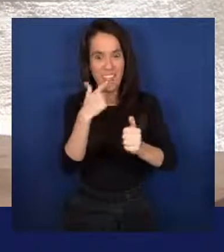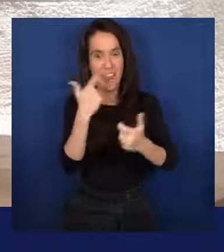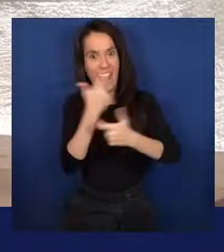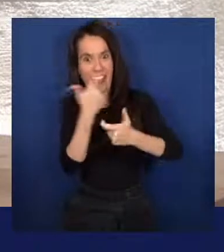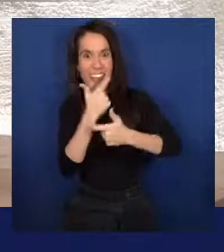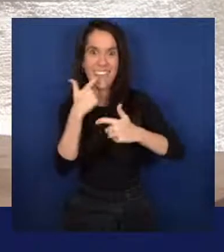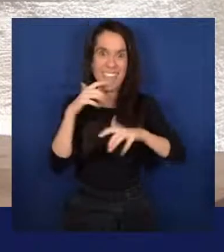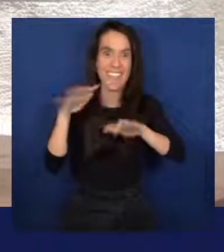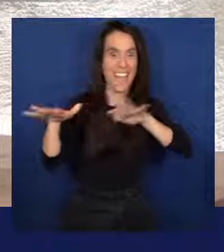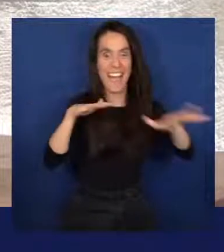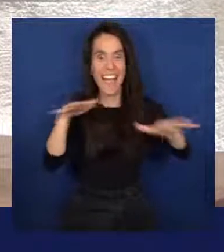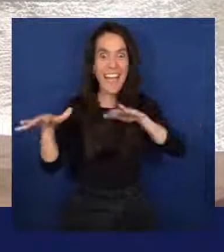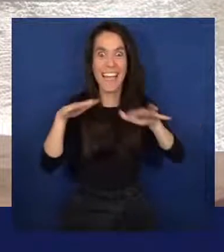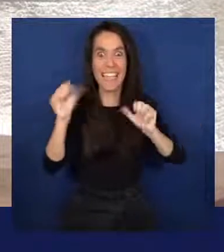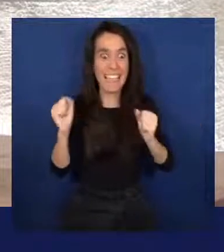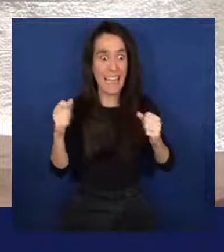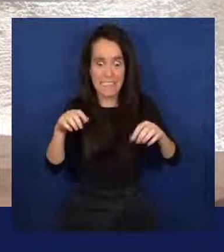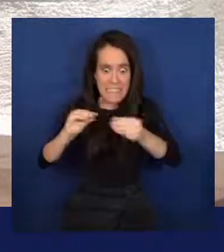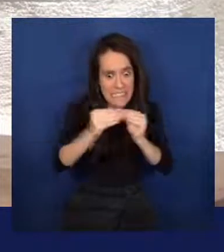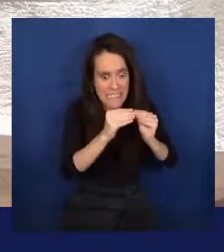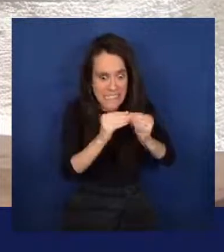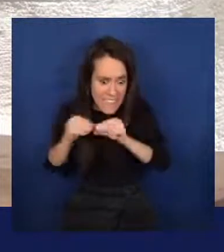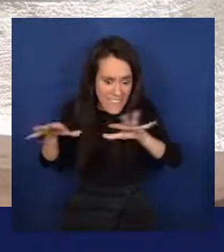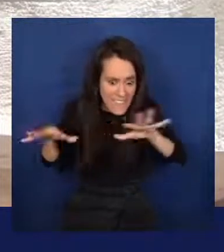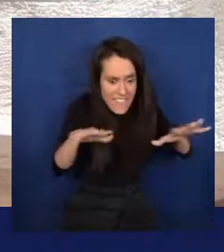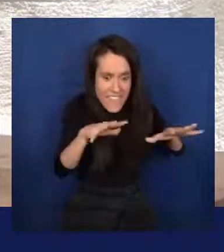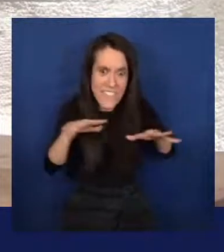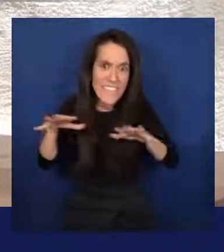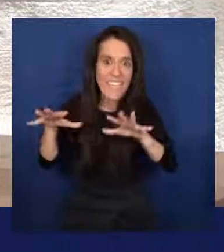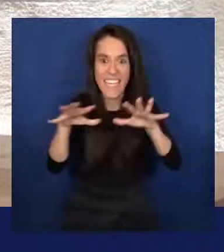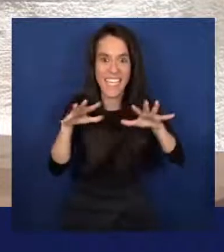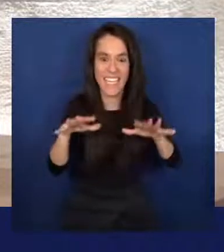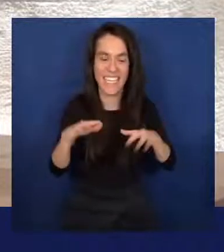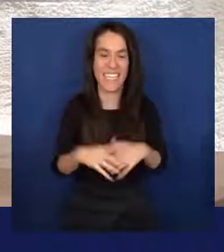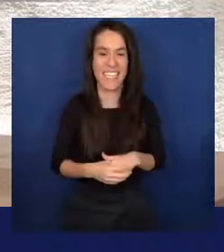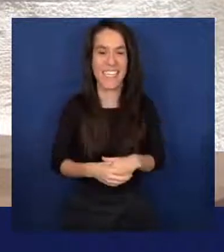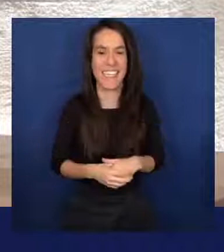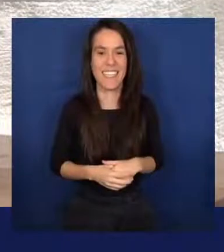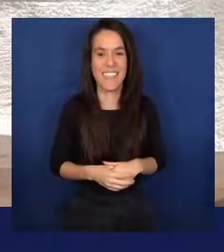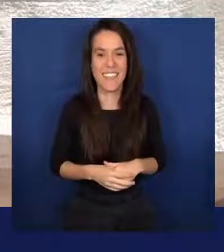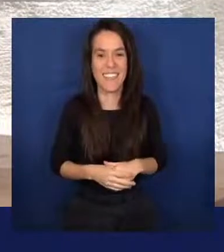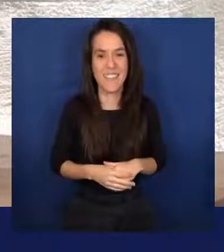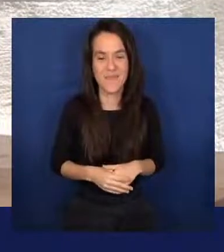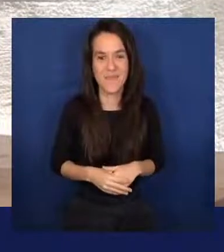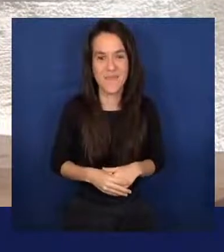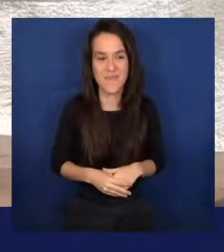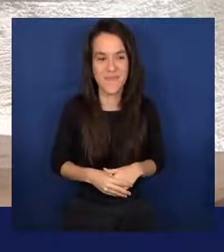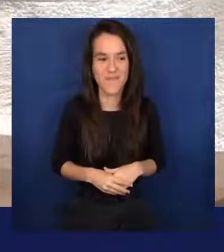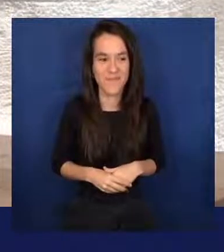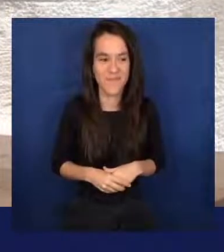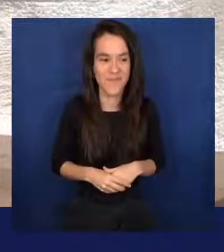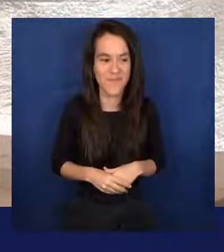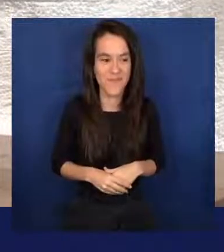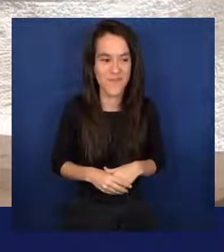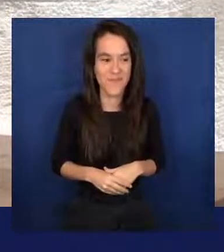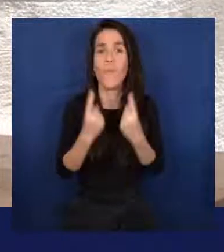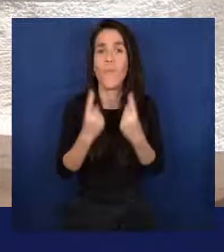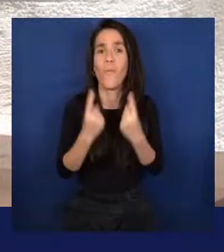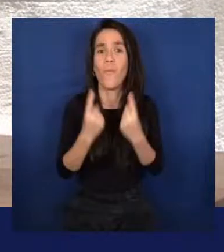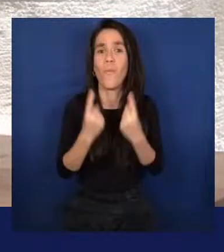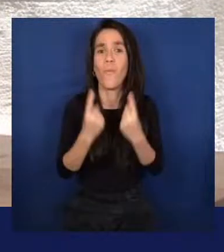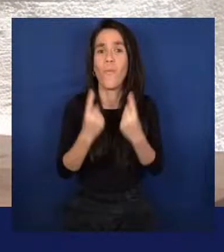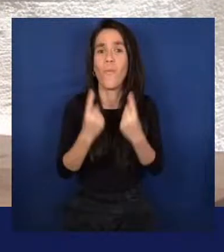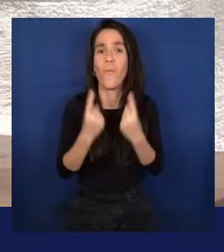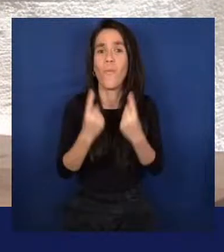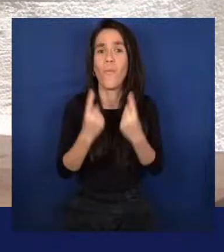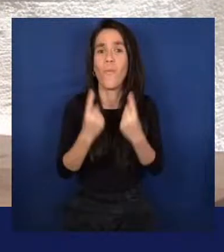awesome, but less goofy. I am all about goofiness primarily because what other way is